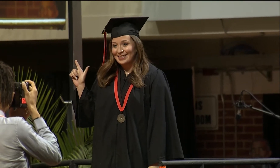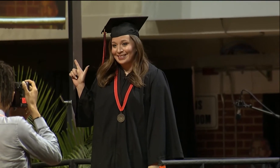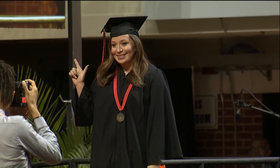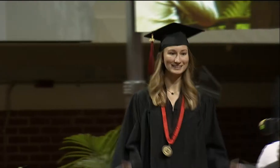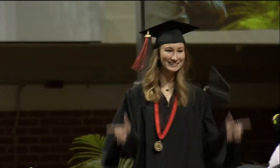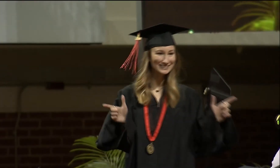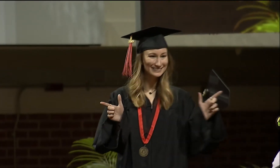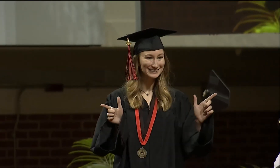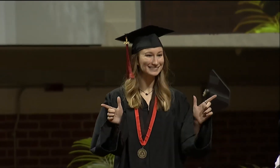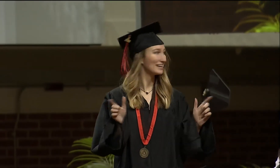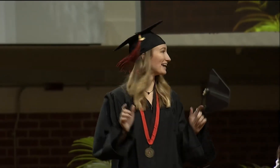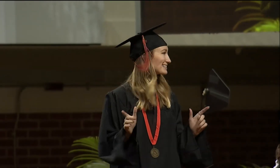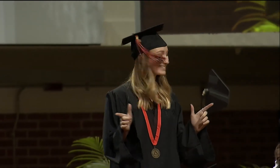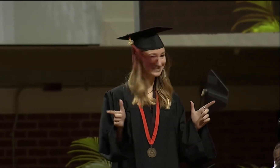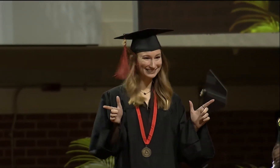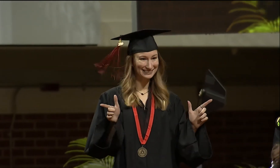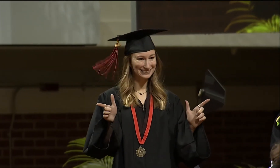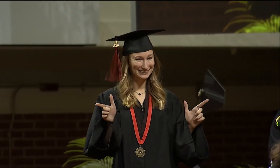Weaver.